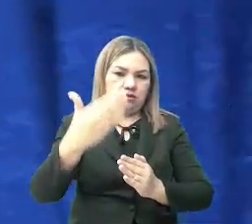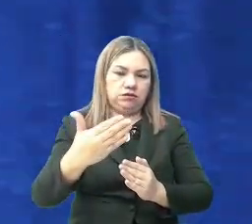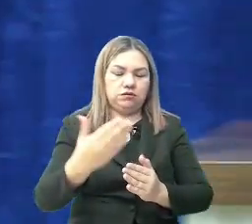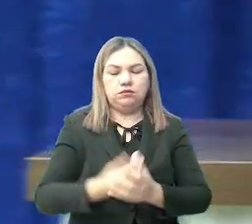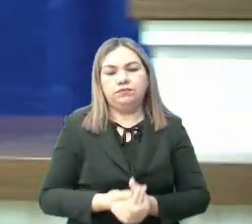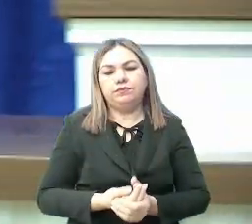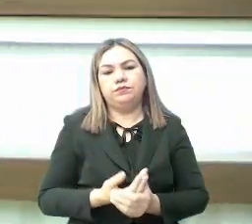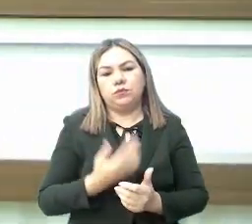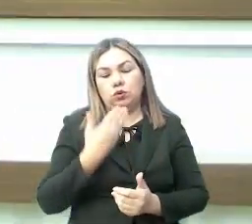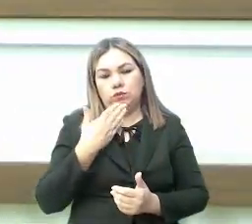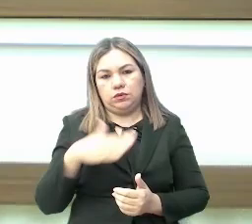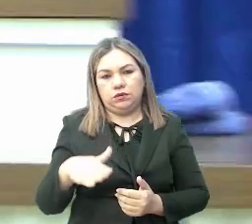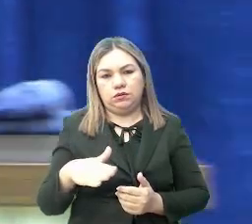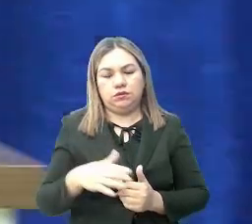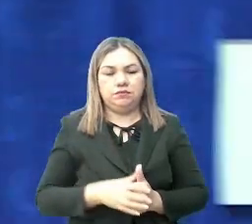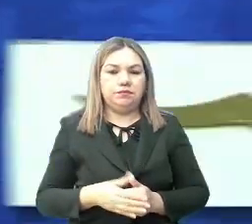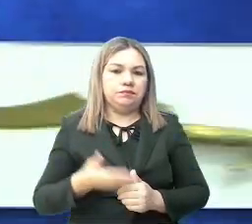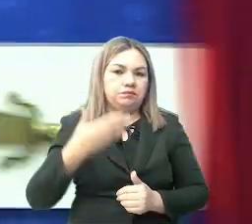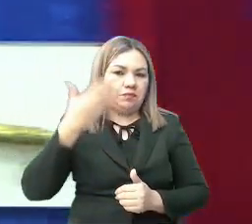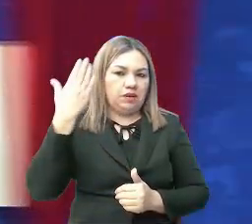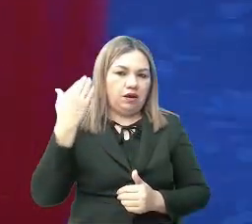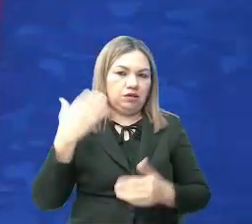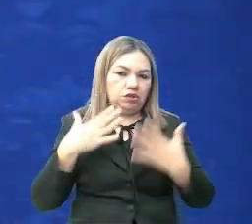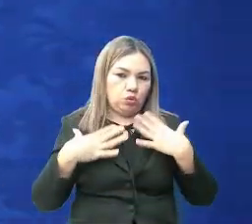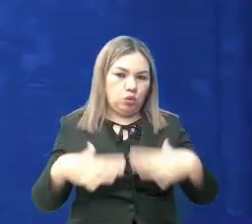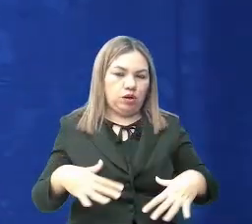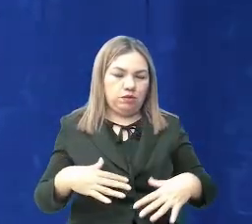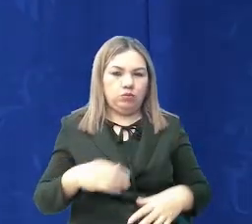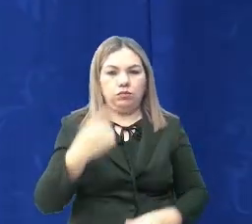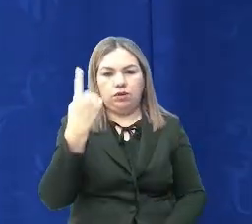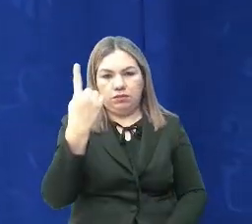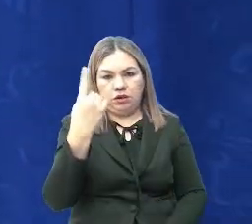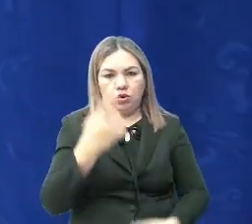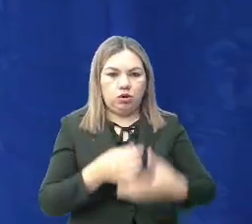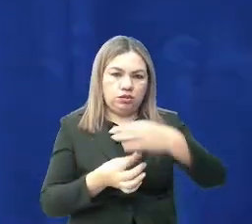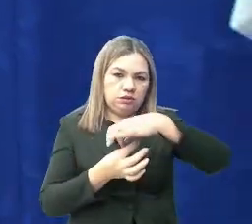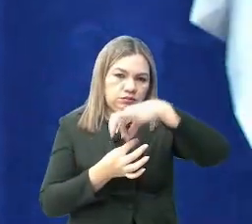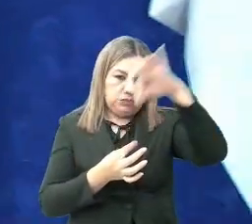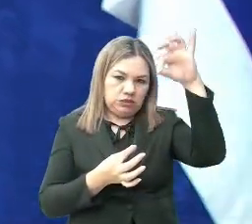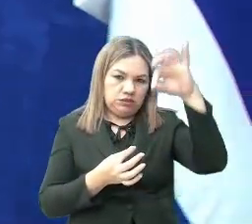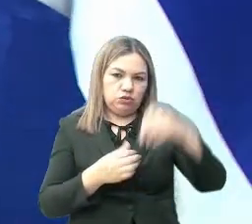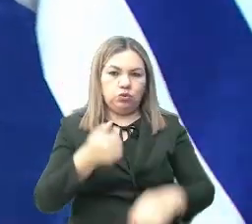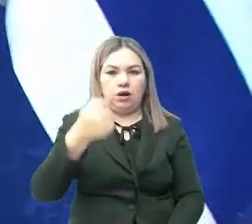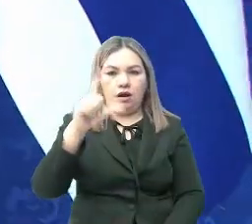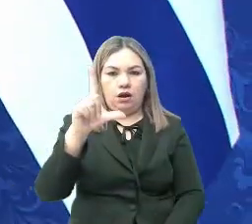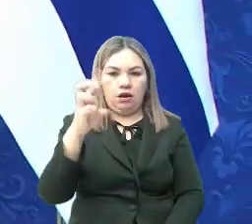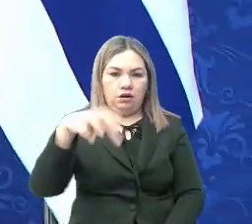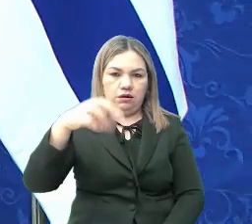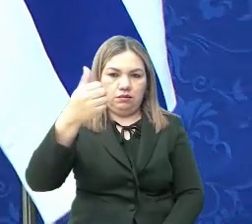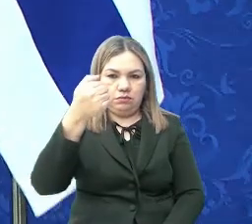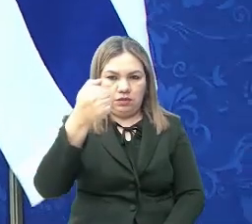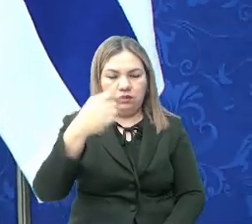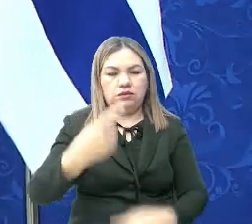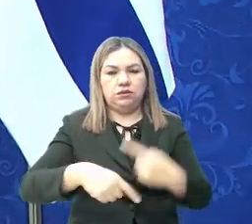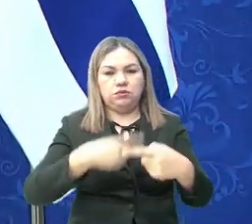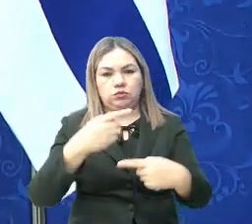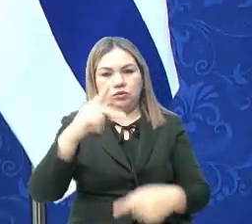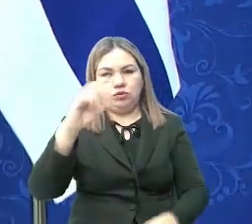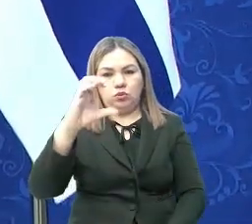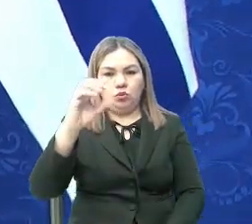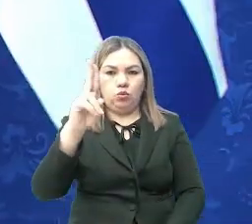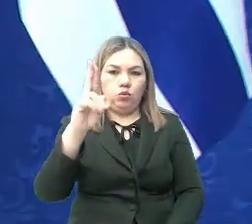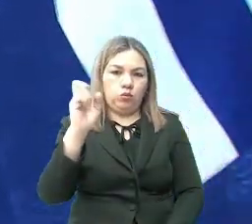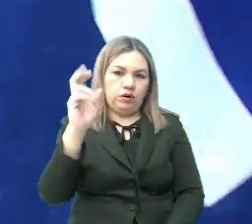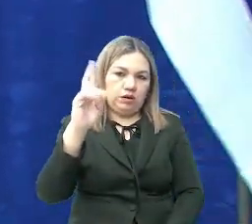to not go forward. Do you understand me? Before you being a body, you're a spirit, body and soul.